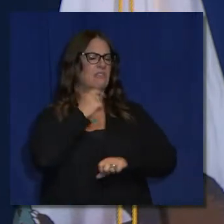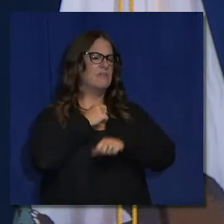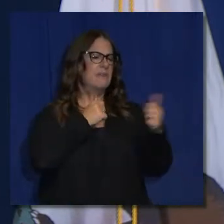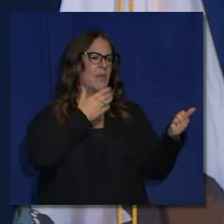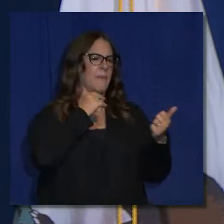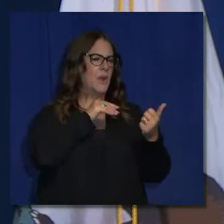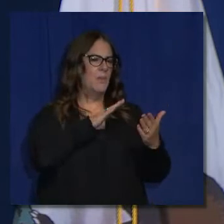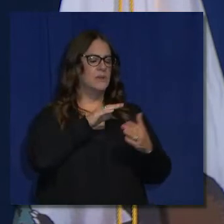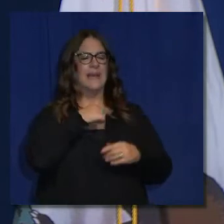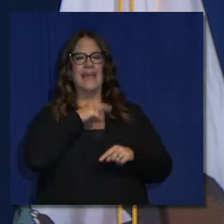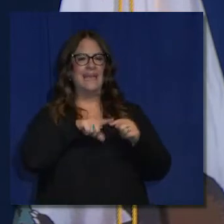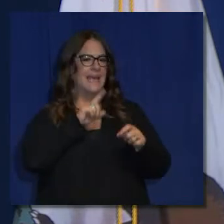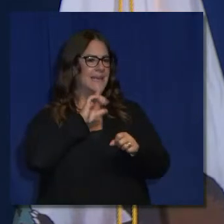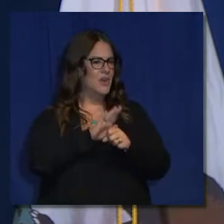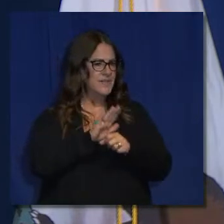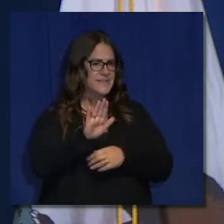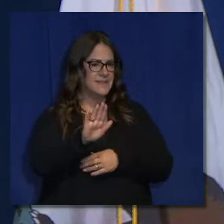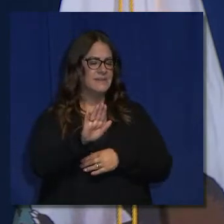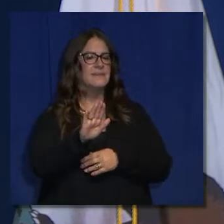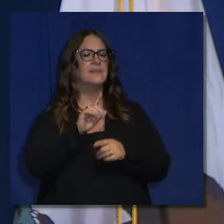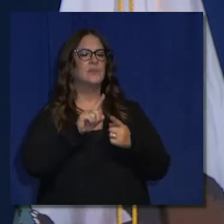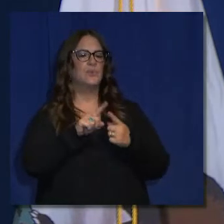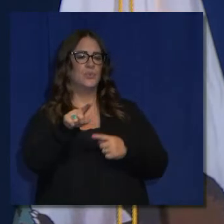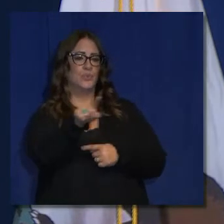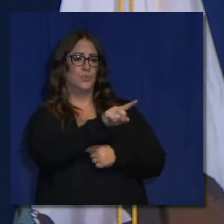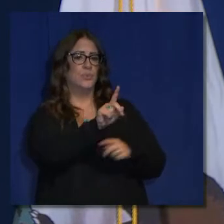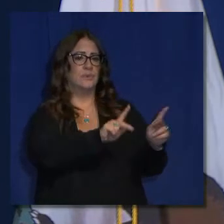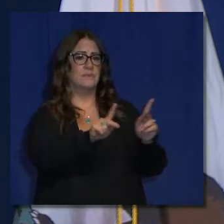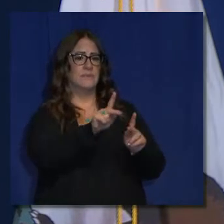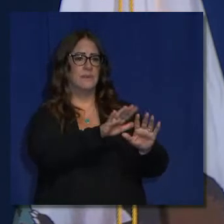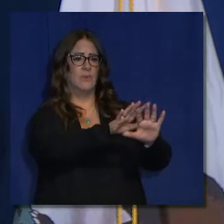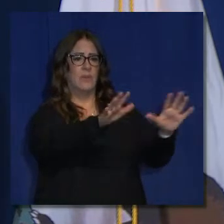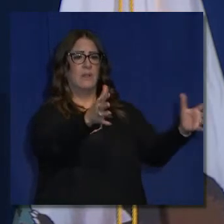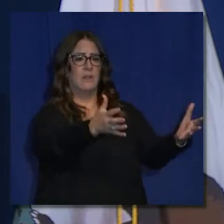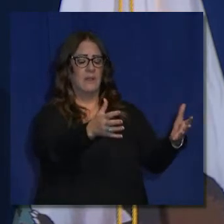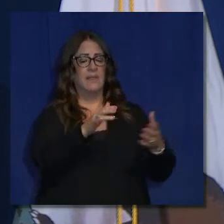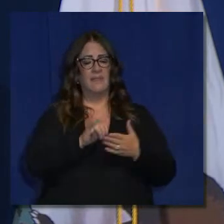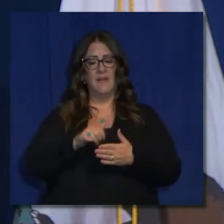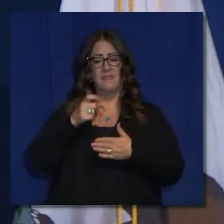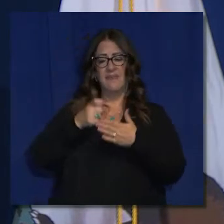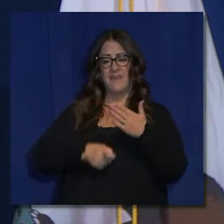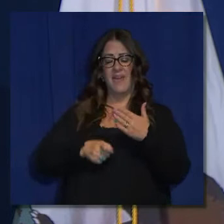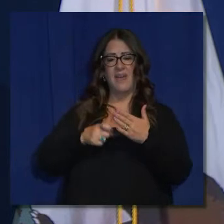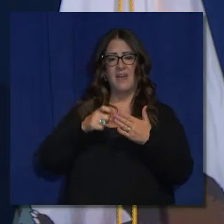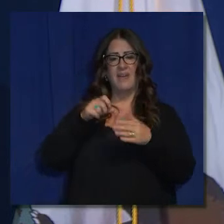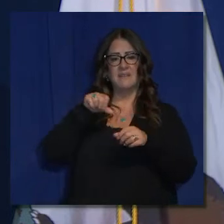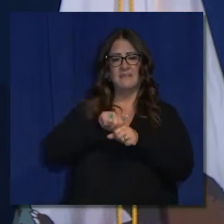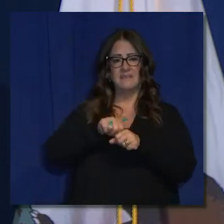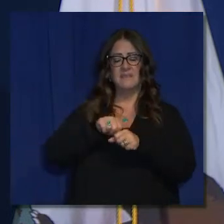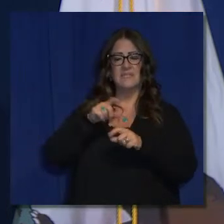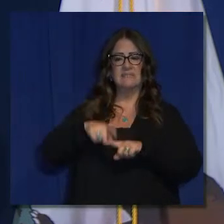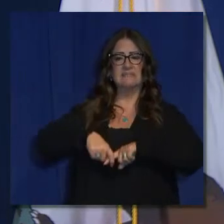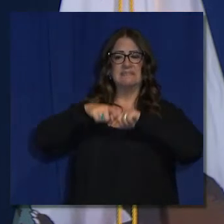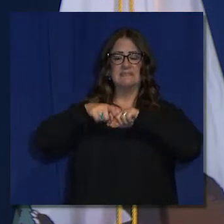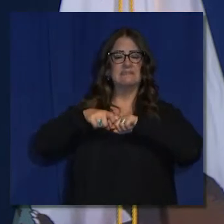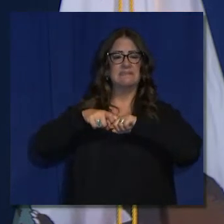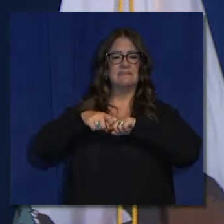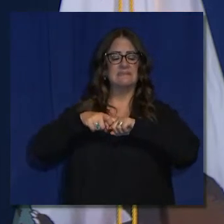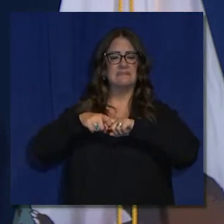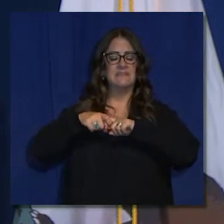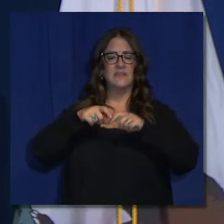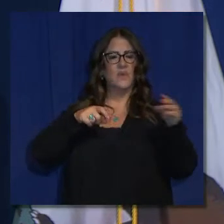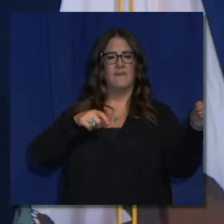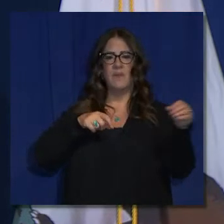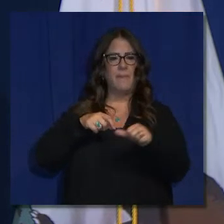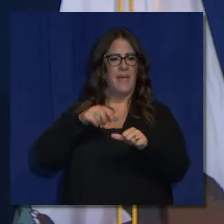Providing no guarantee to the consumer that that gas tax suspension of 51 cents, 51.1